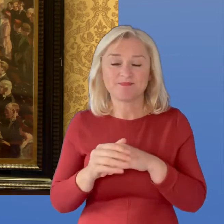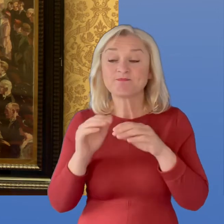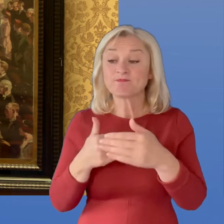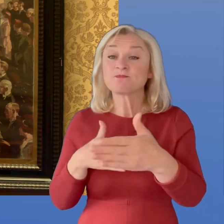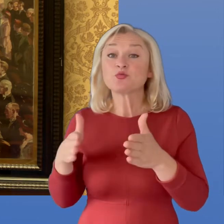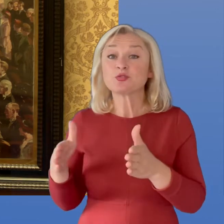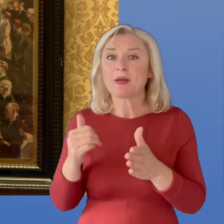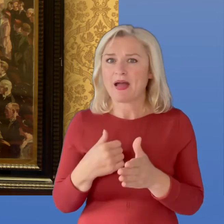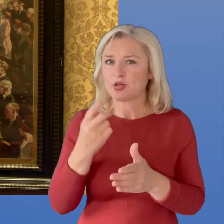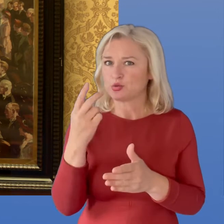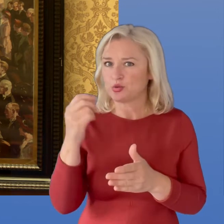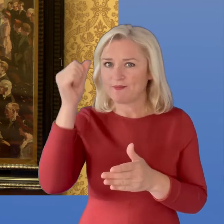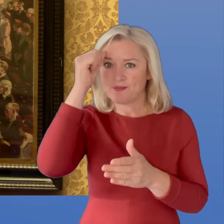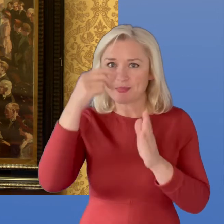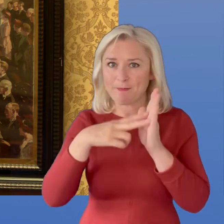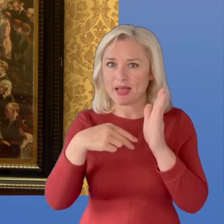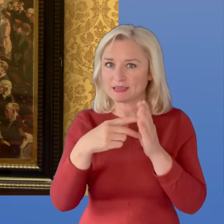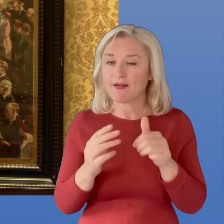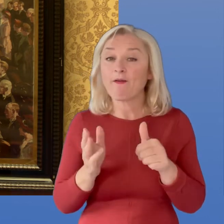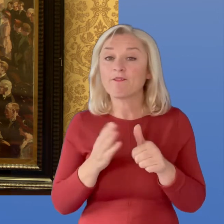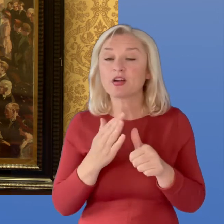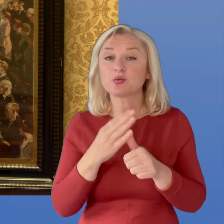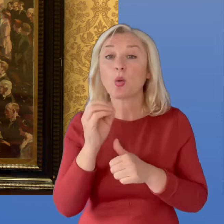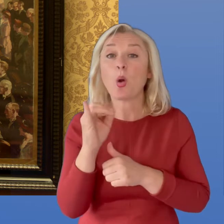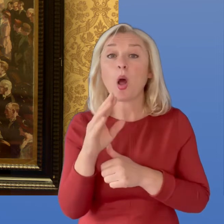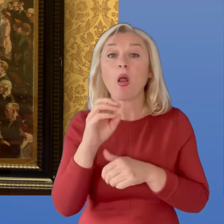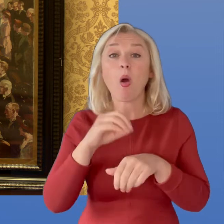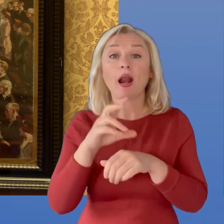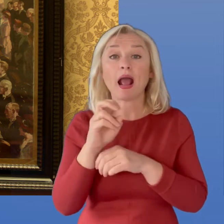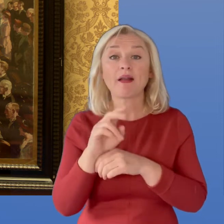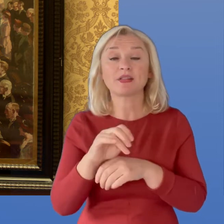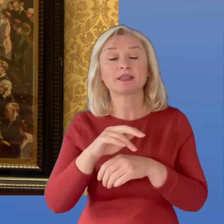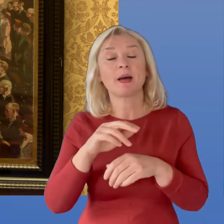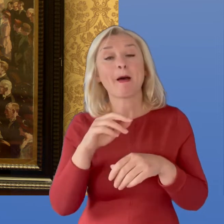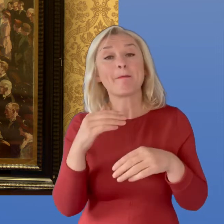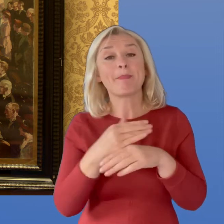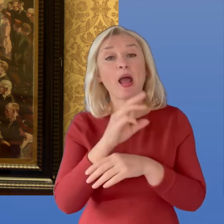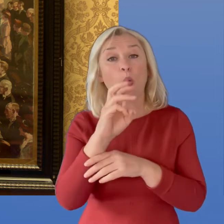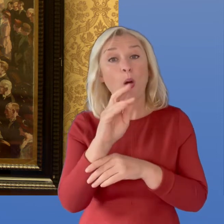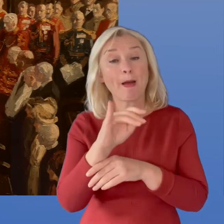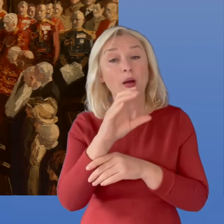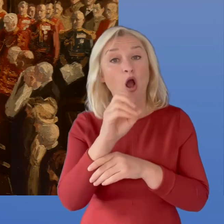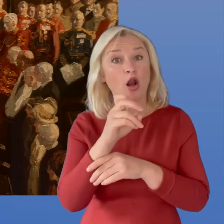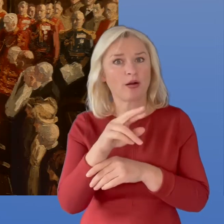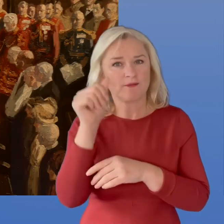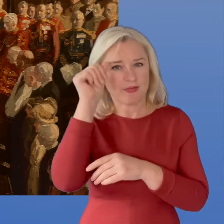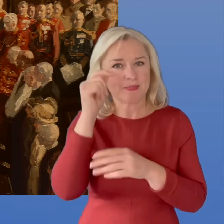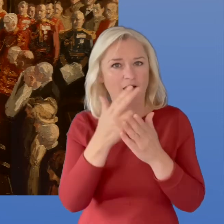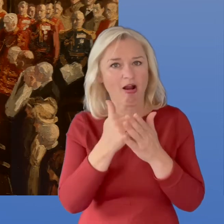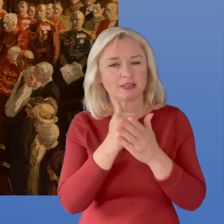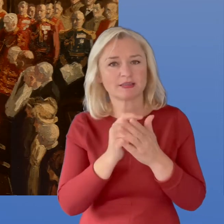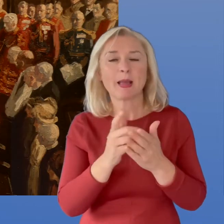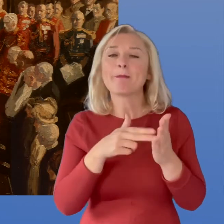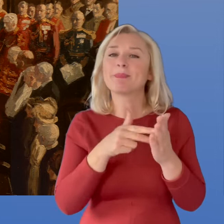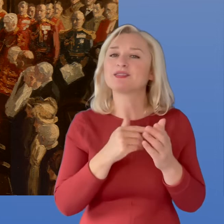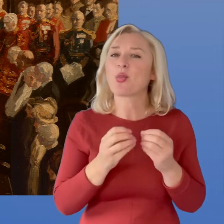famous paintings. The first is an oil on canvas by the distinguished artist William Connor, who was appointed to paint the opening of the first Northern